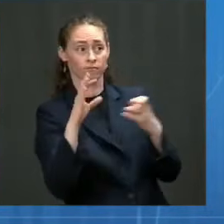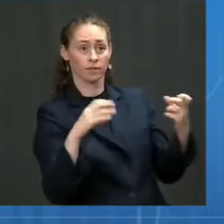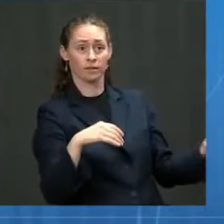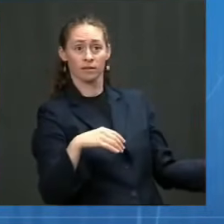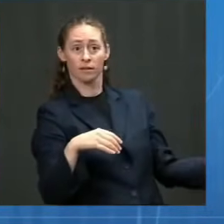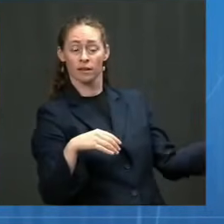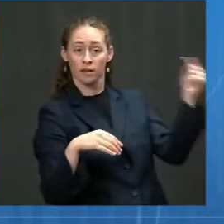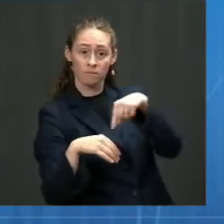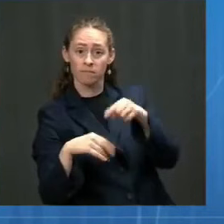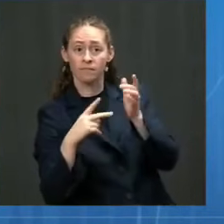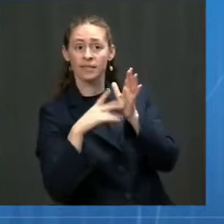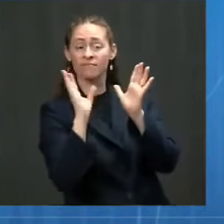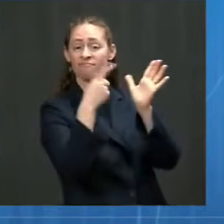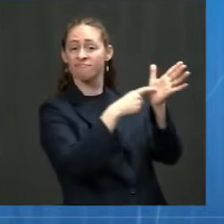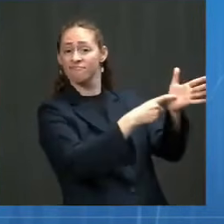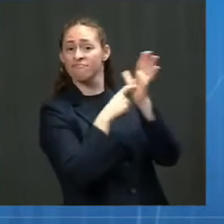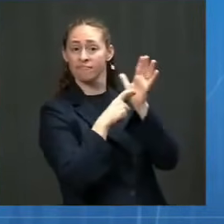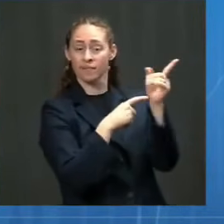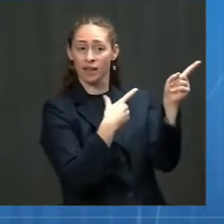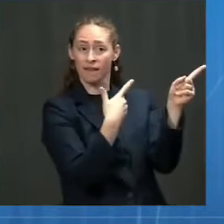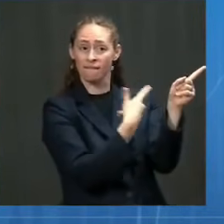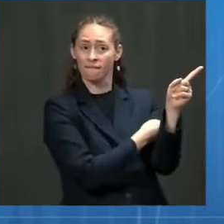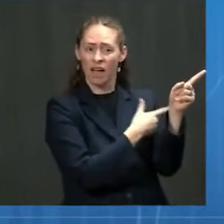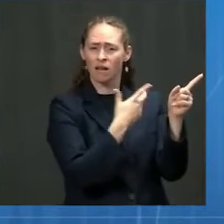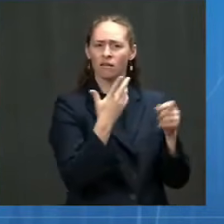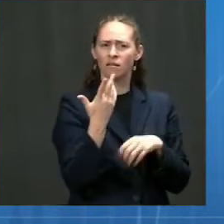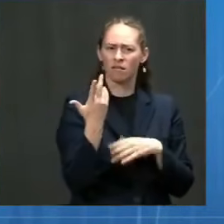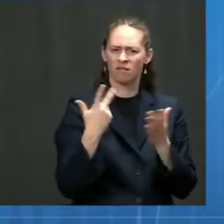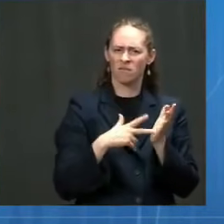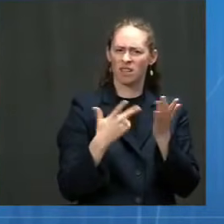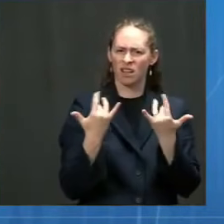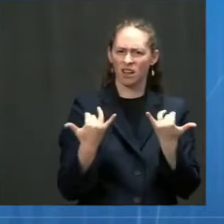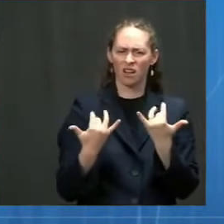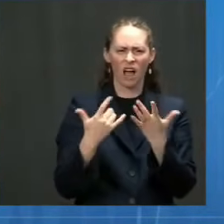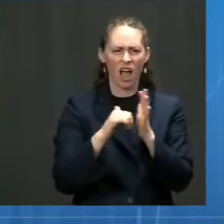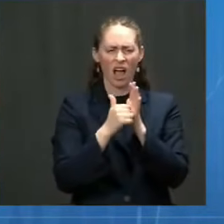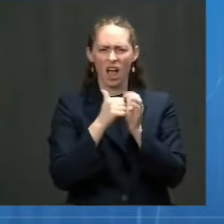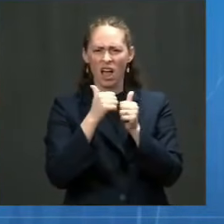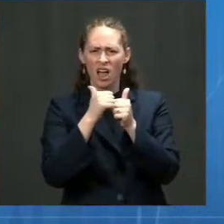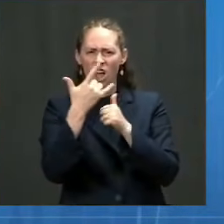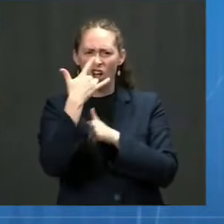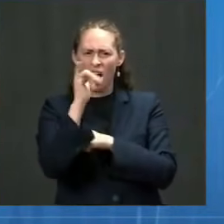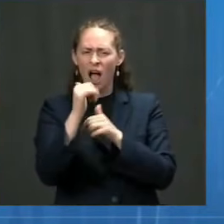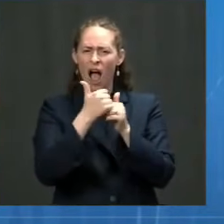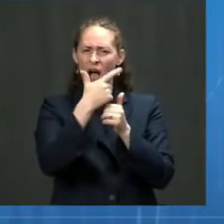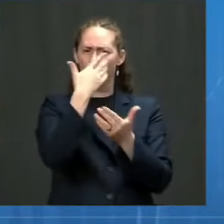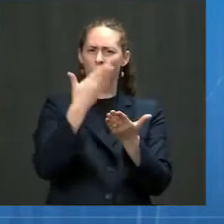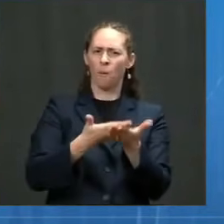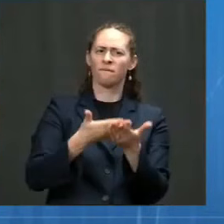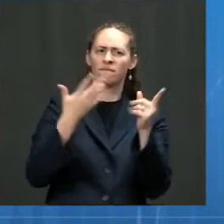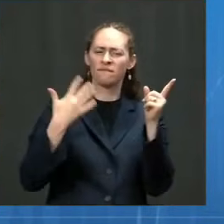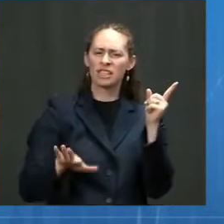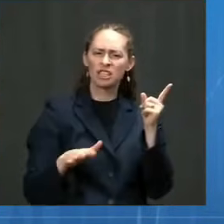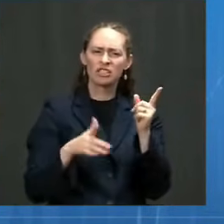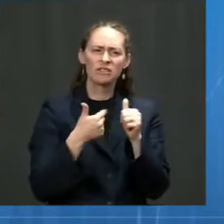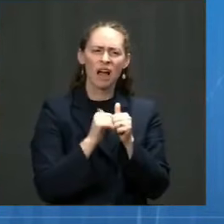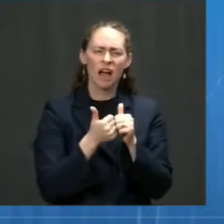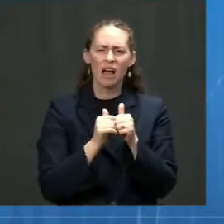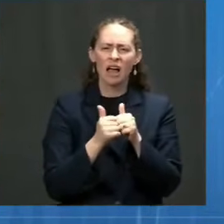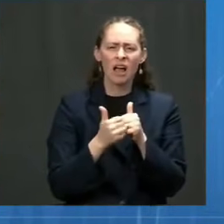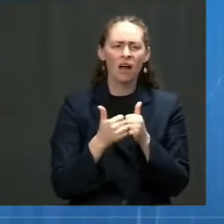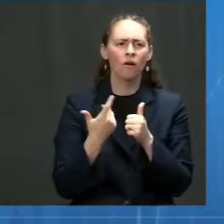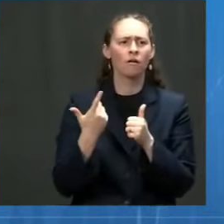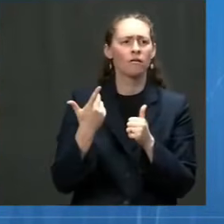that would work, whether it would be simply an attestation as with federal workers, or whether there would be a more rigorous form of